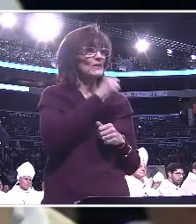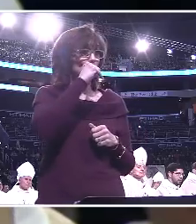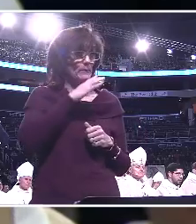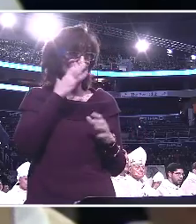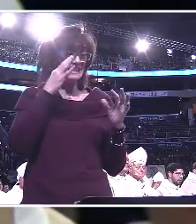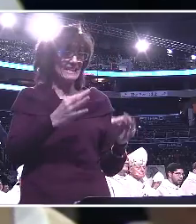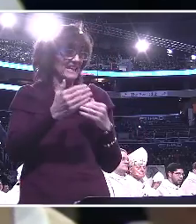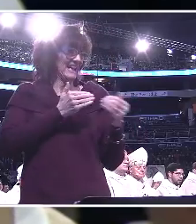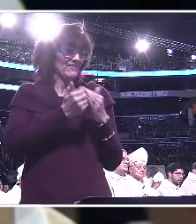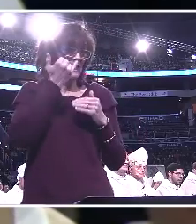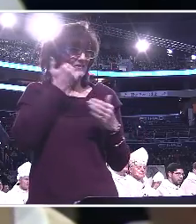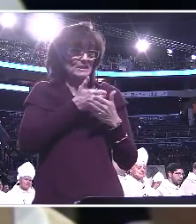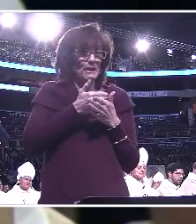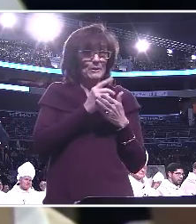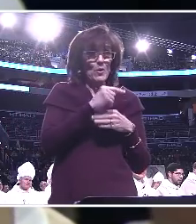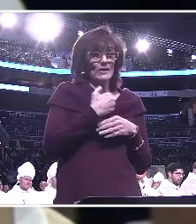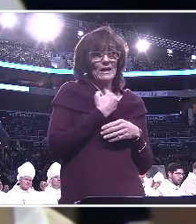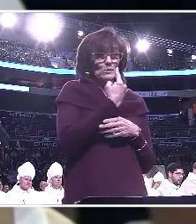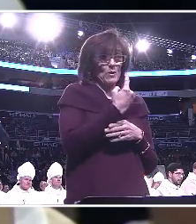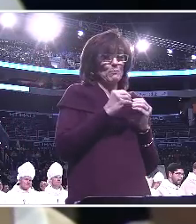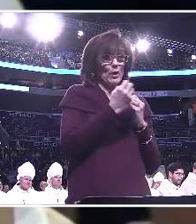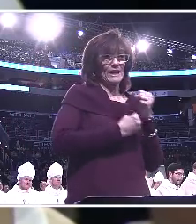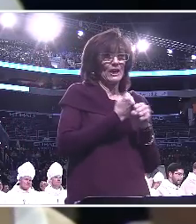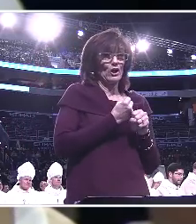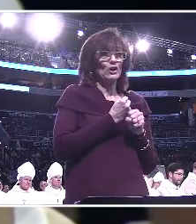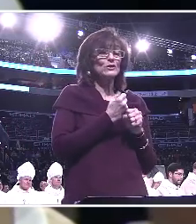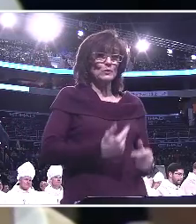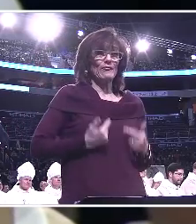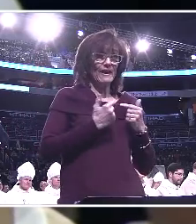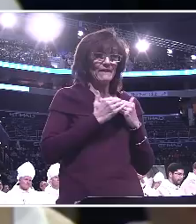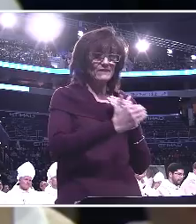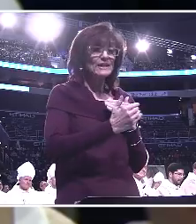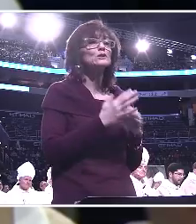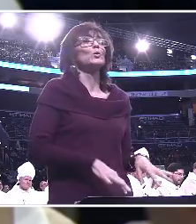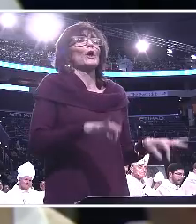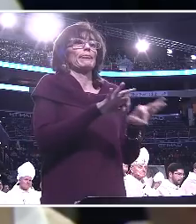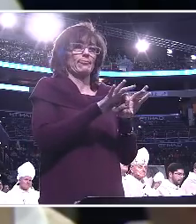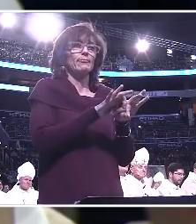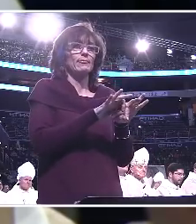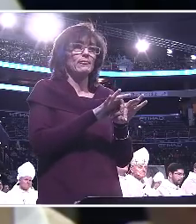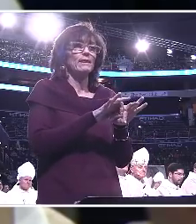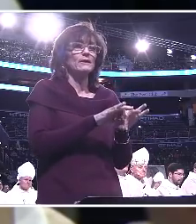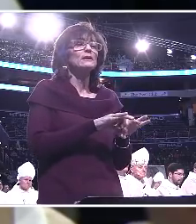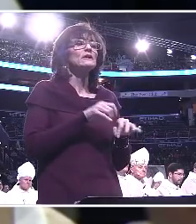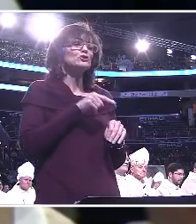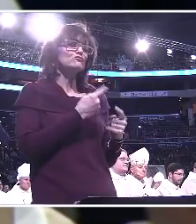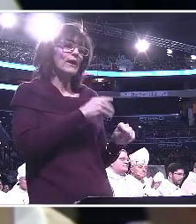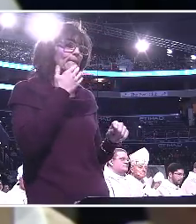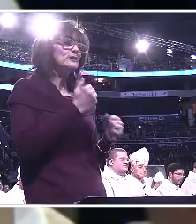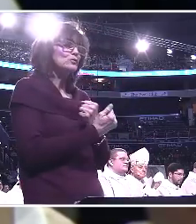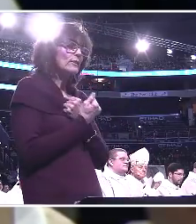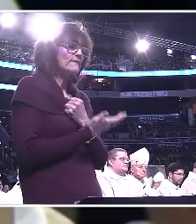even if this child would only have a year to live, it would be worth it. She would do her best to love this child, however